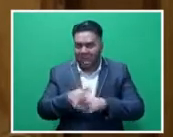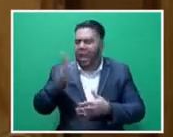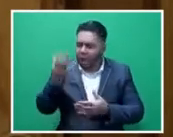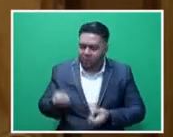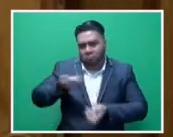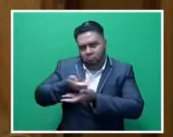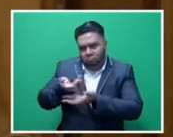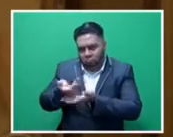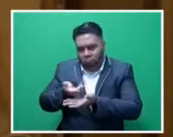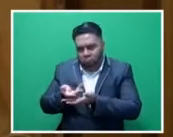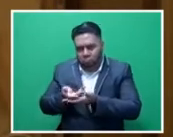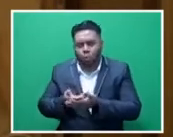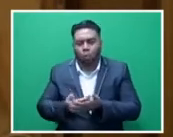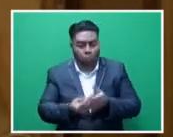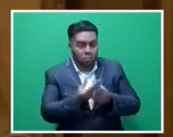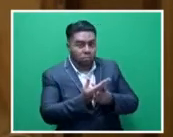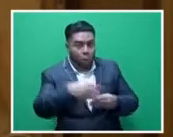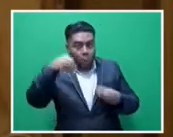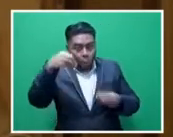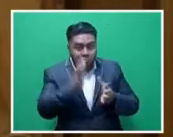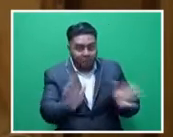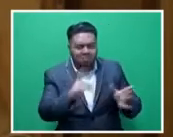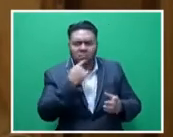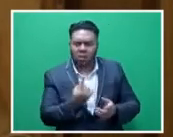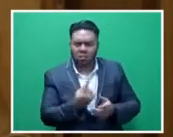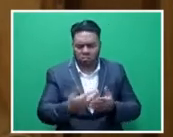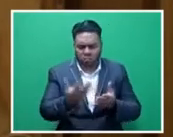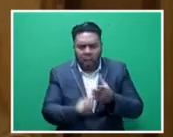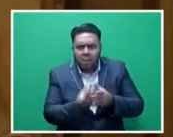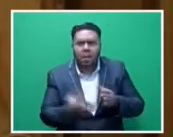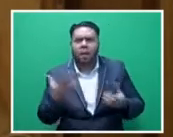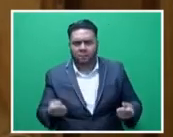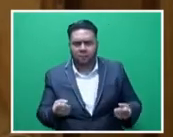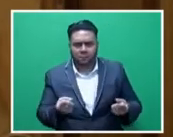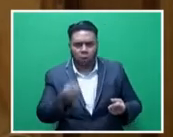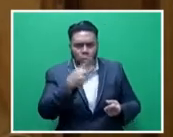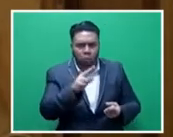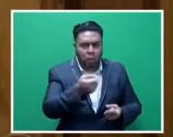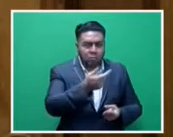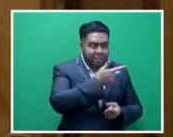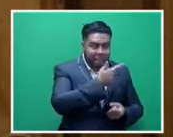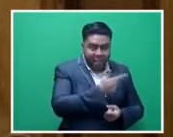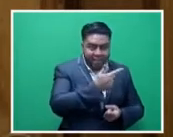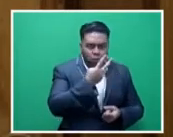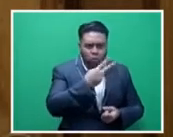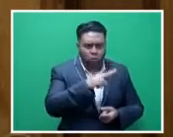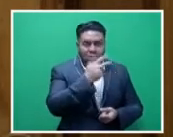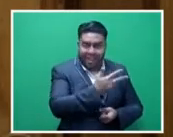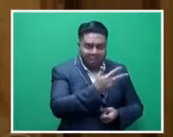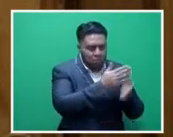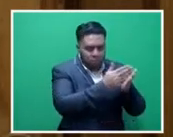that existed in the policy of 2008 and 2018. This was raised at the district level during